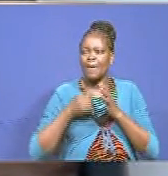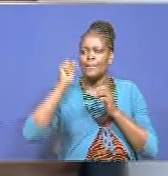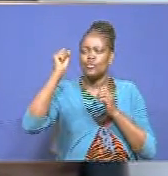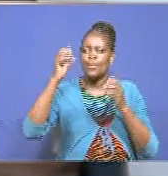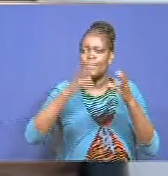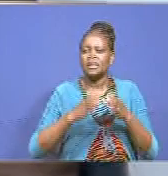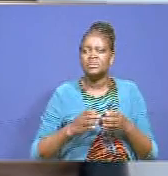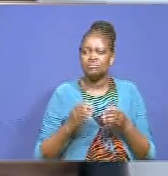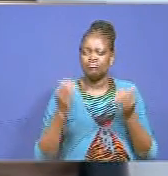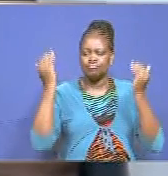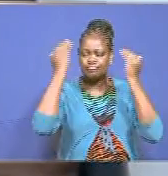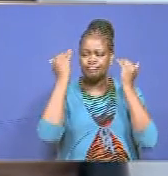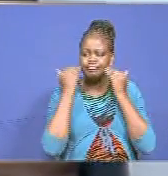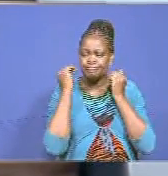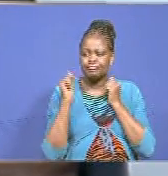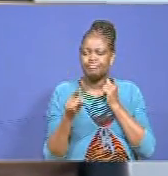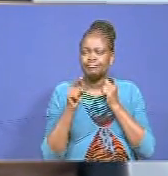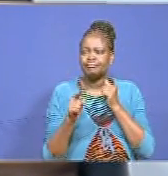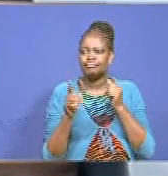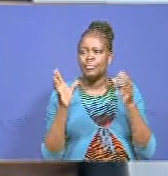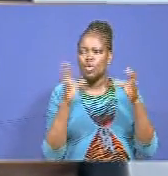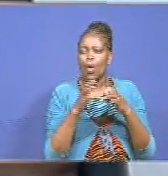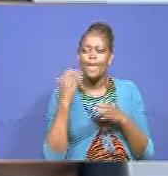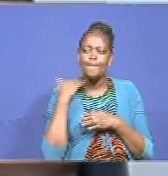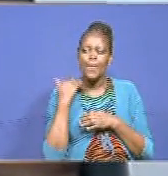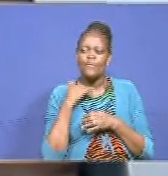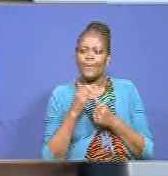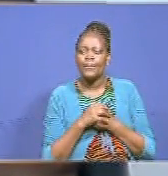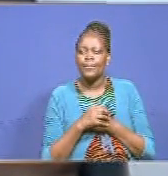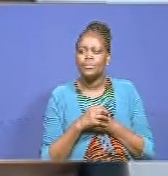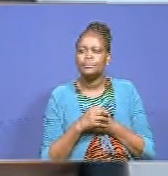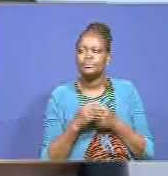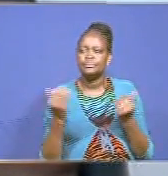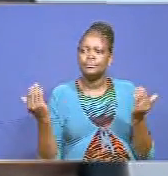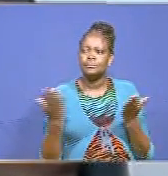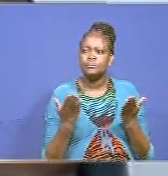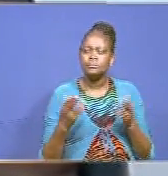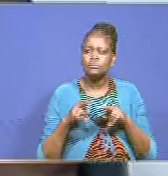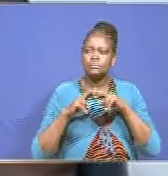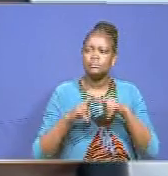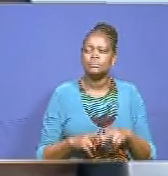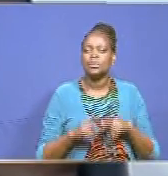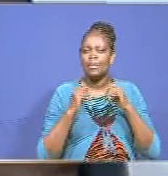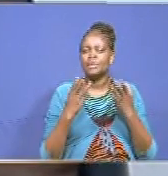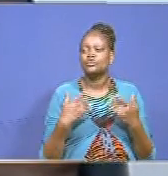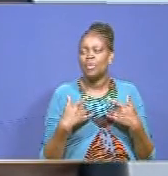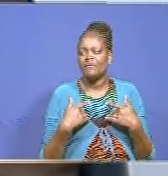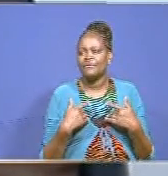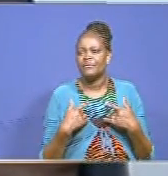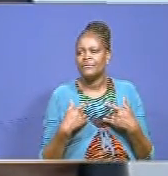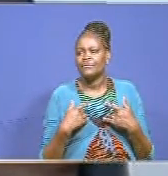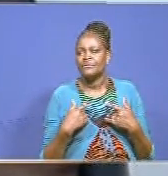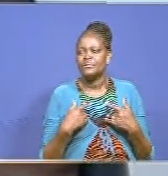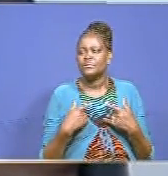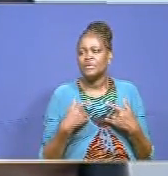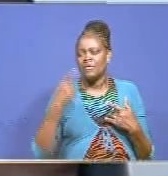tribunal, yes. It's turned into a group of thugs, yeah, where it depends on how much you have, yeah,